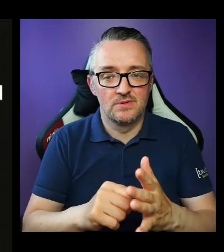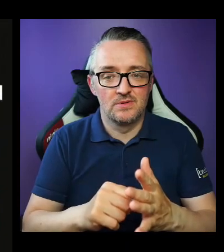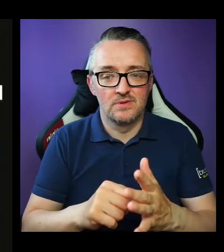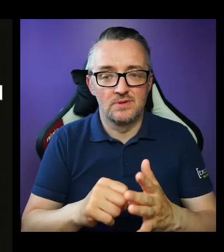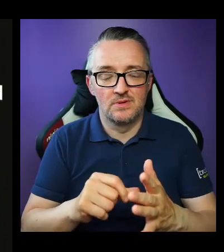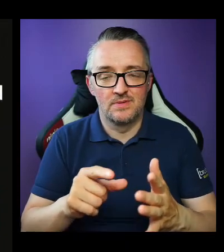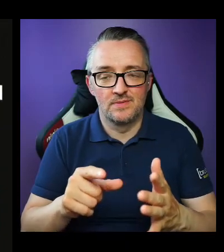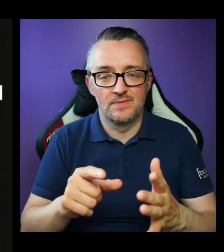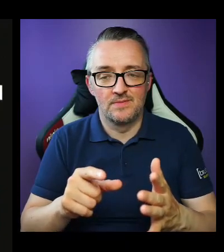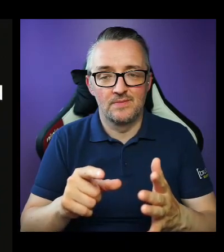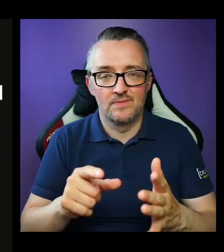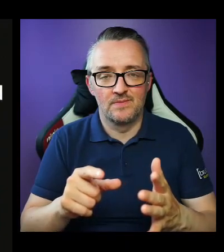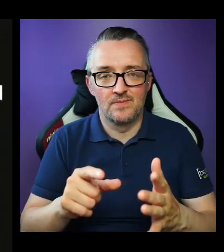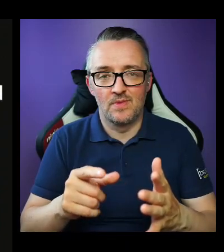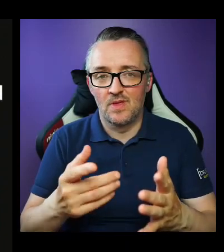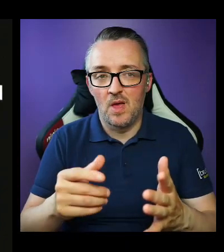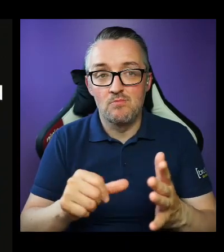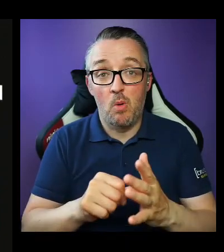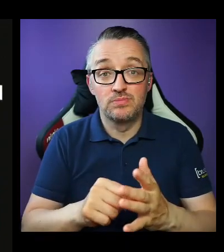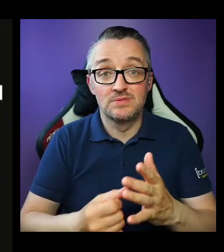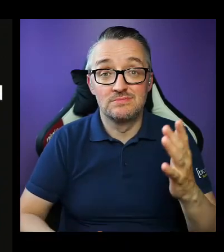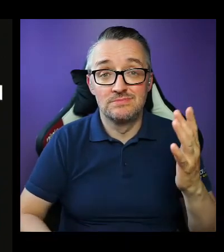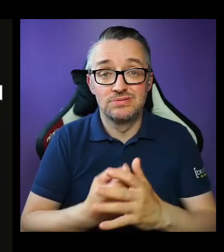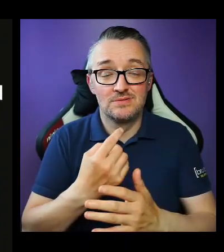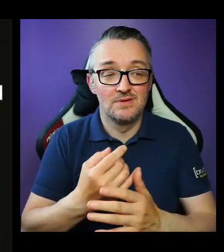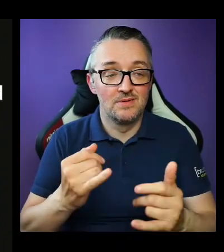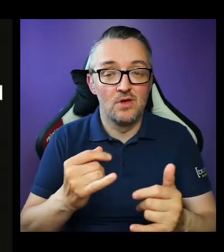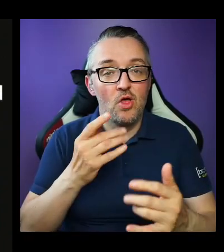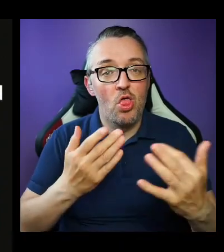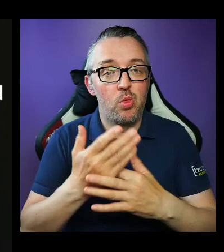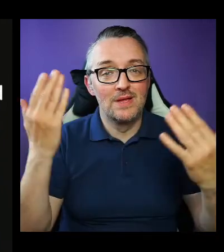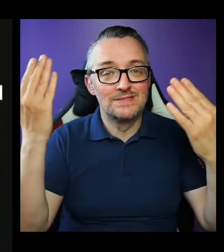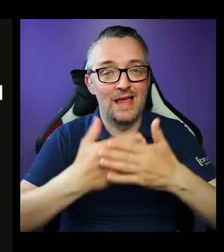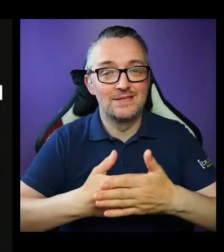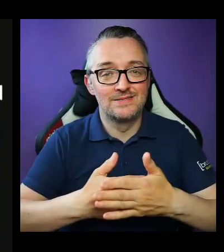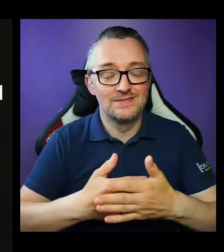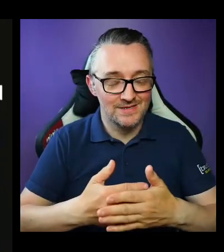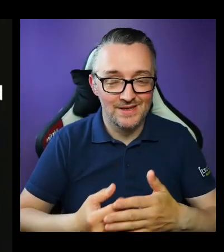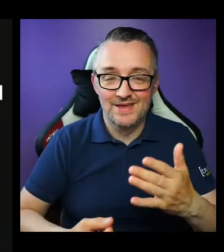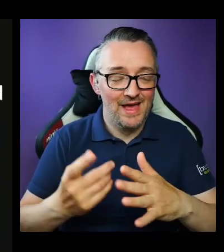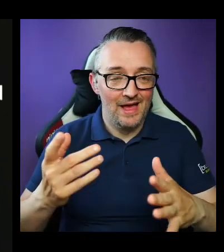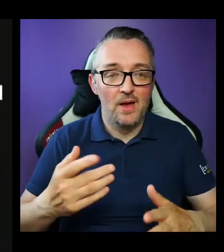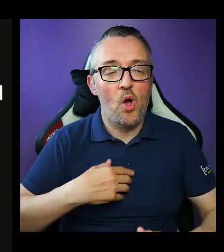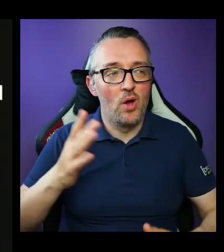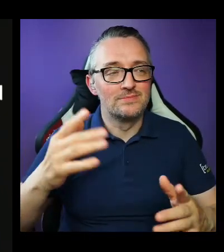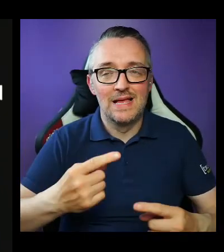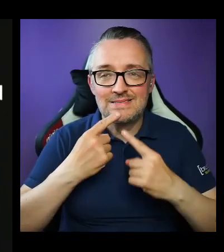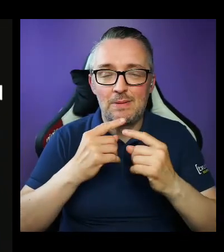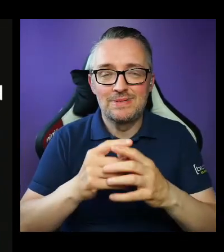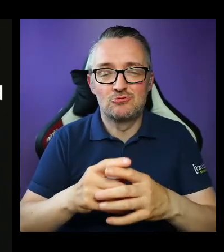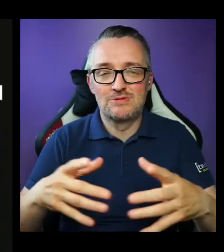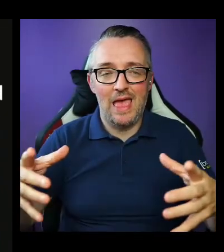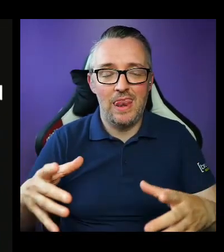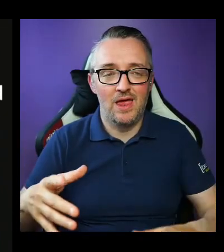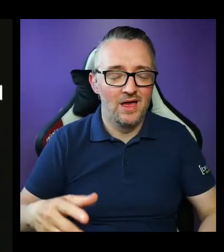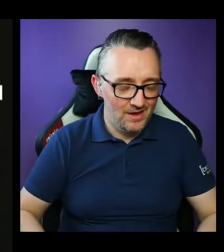at the worst moment, like during the night, where you're like, oh, I need to scale my database, and you're like, why didn't I go